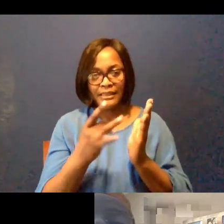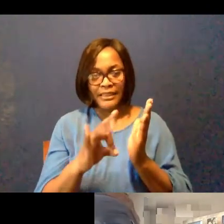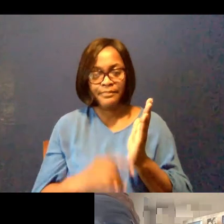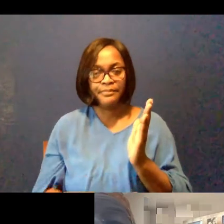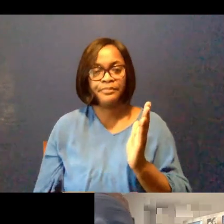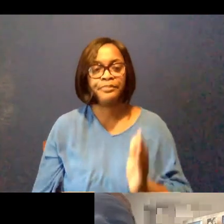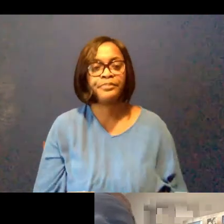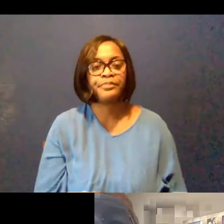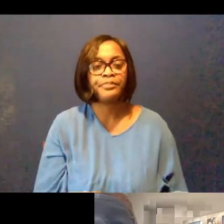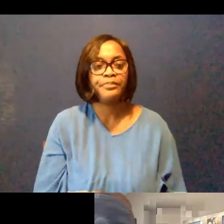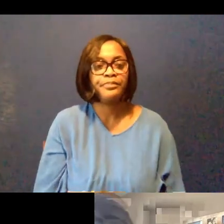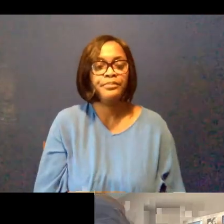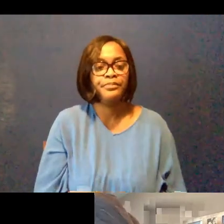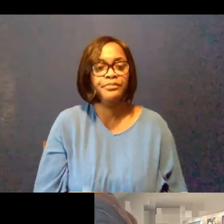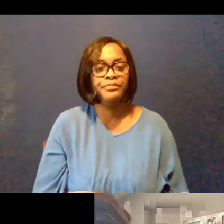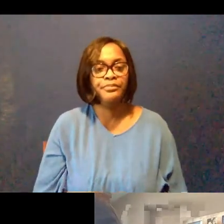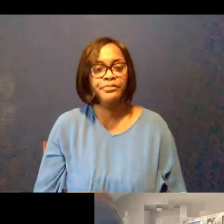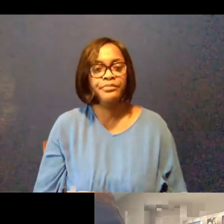part of God's children.